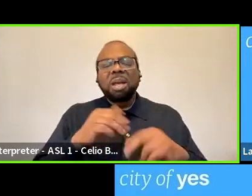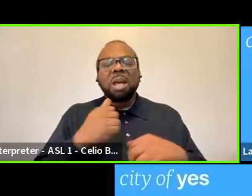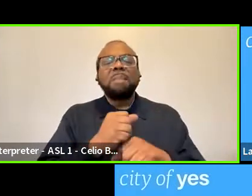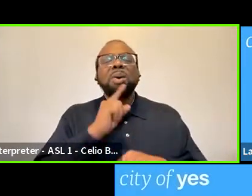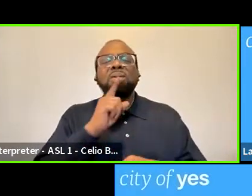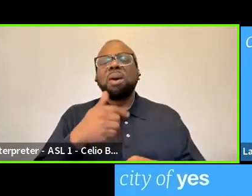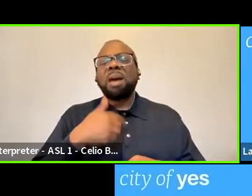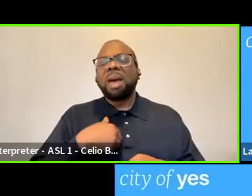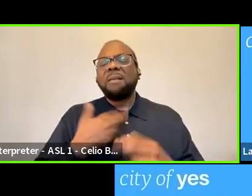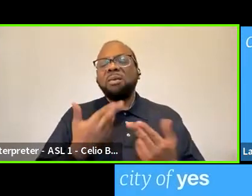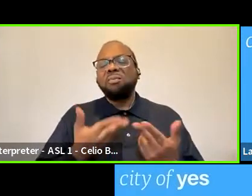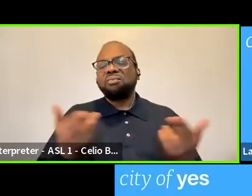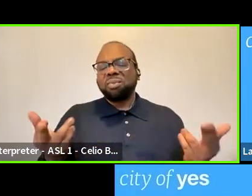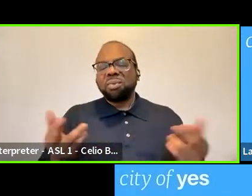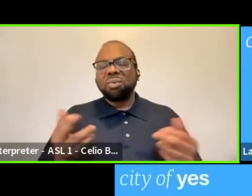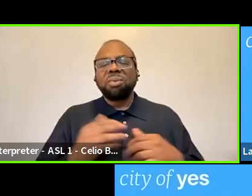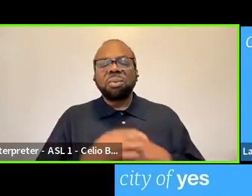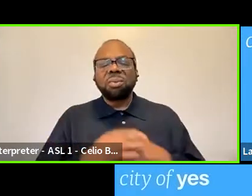for that.